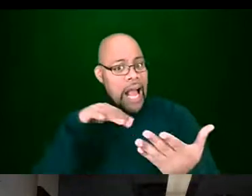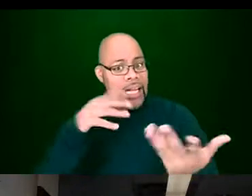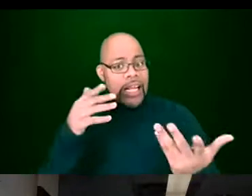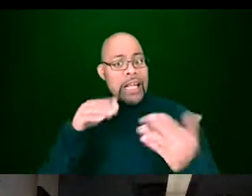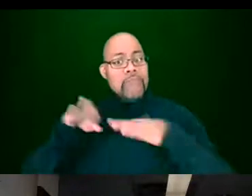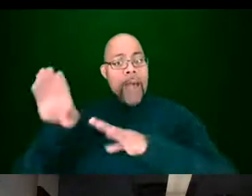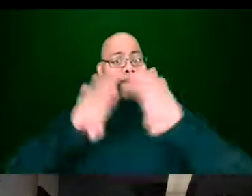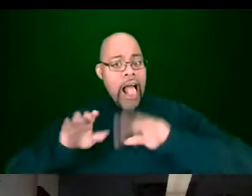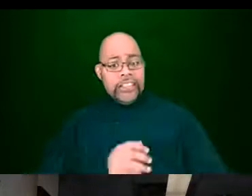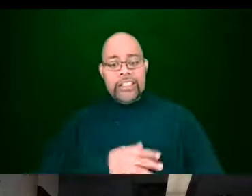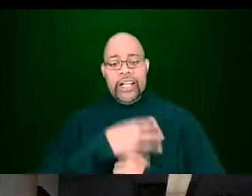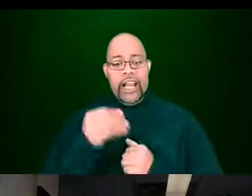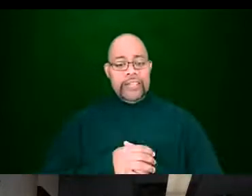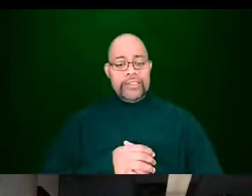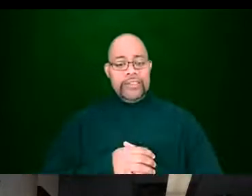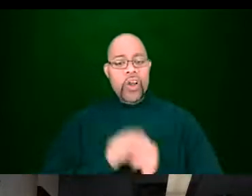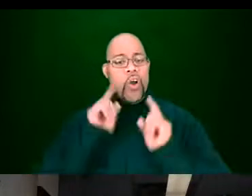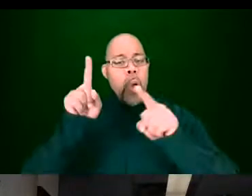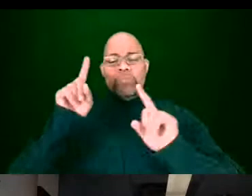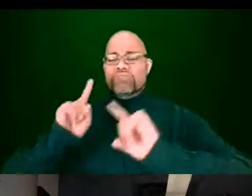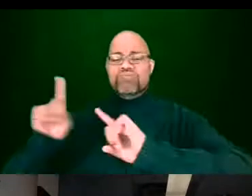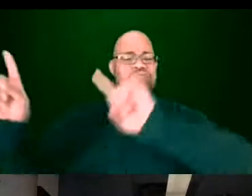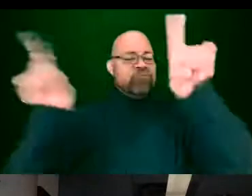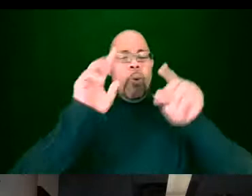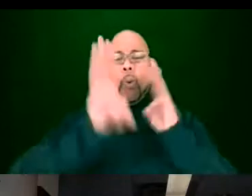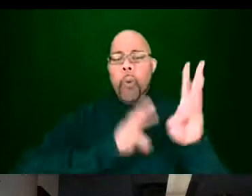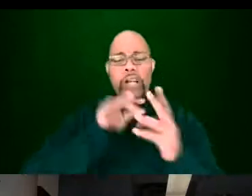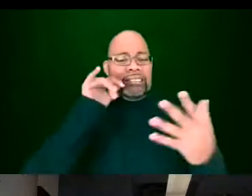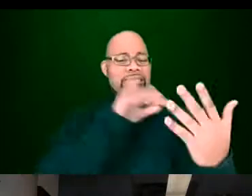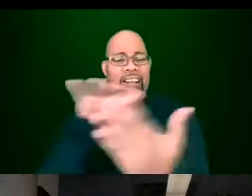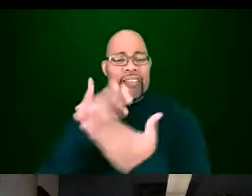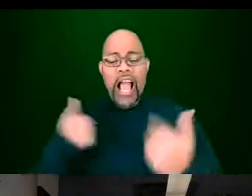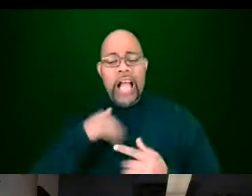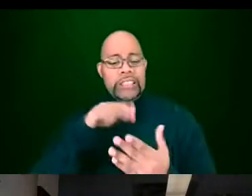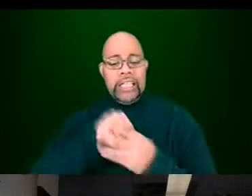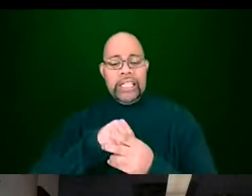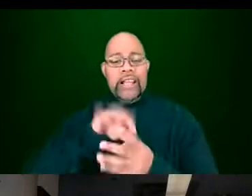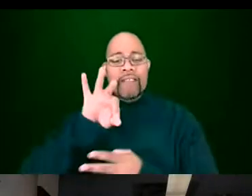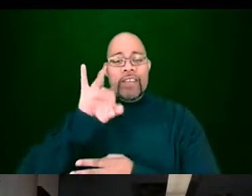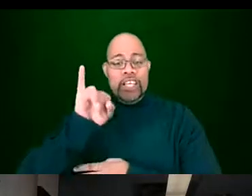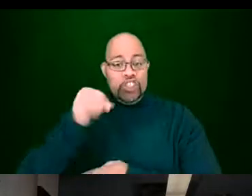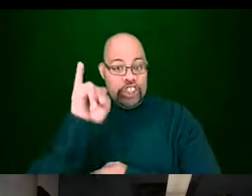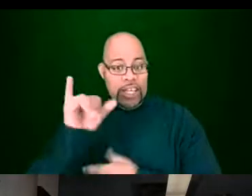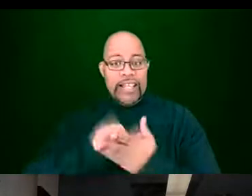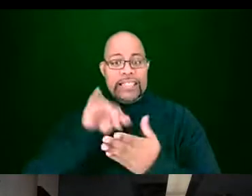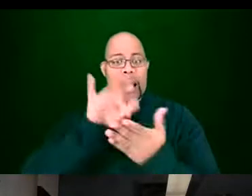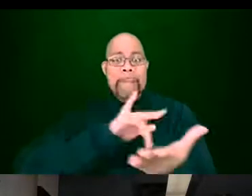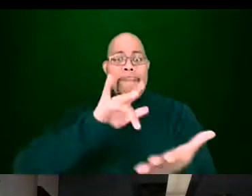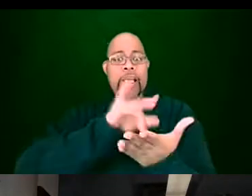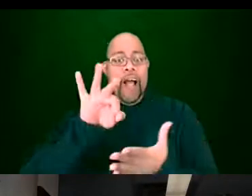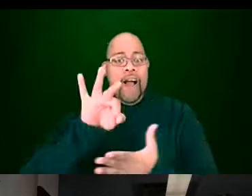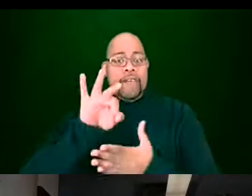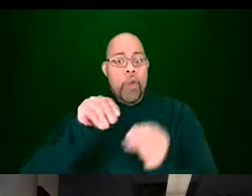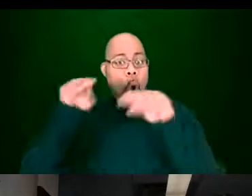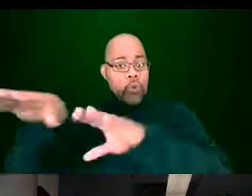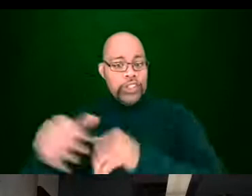marine biology and go all over the world to study things. I studied in Fiji, which is in the middle of the Pacific